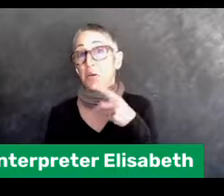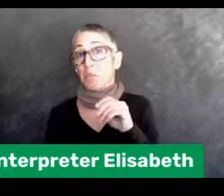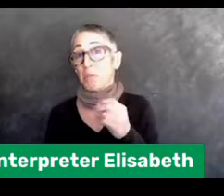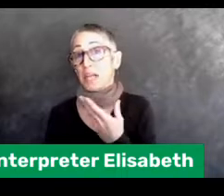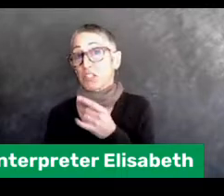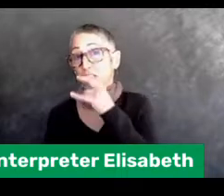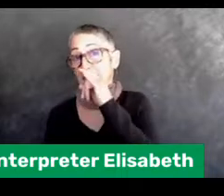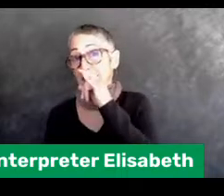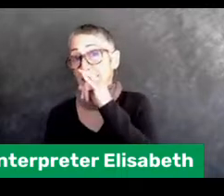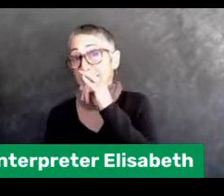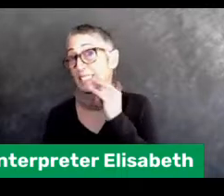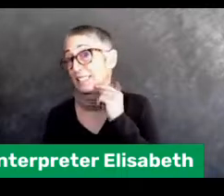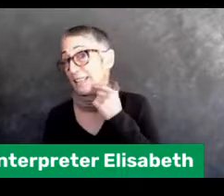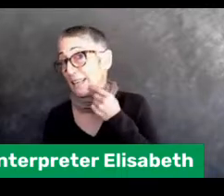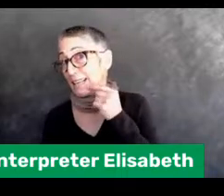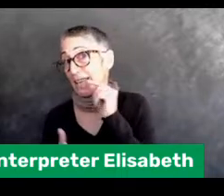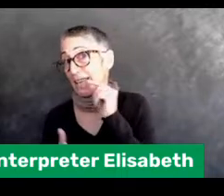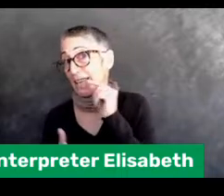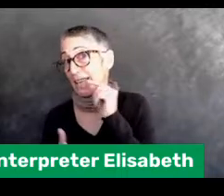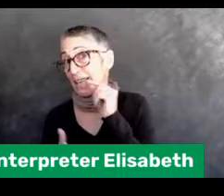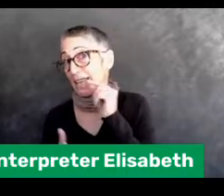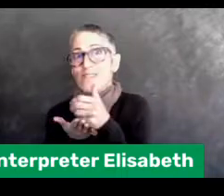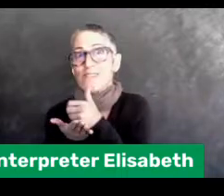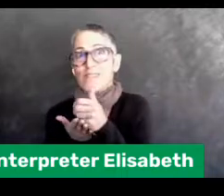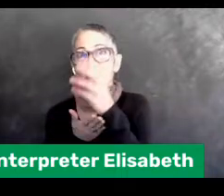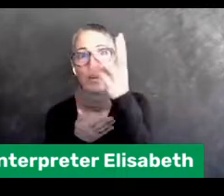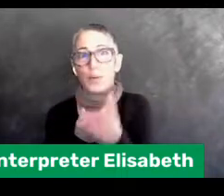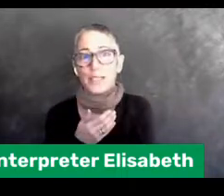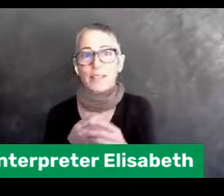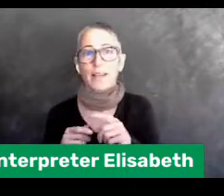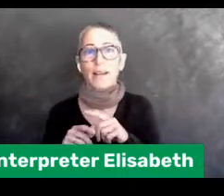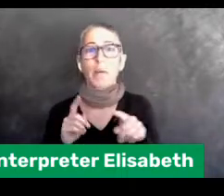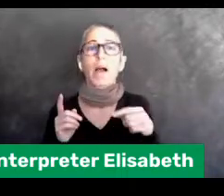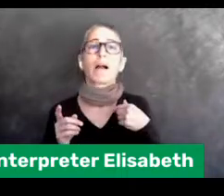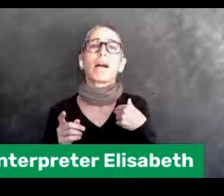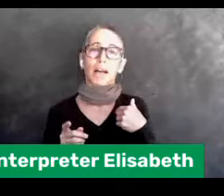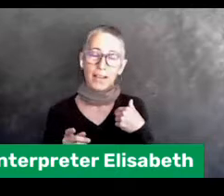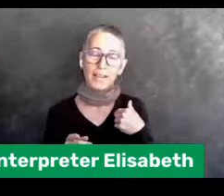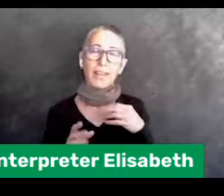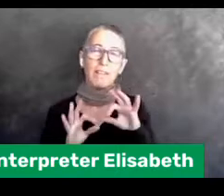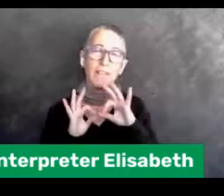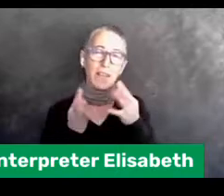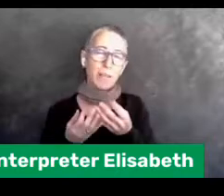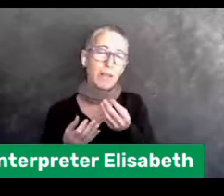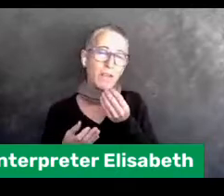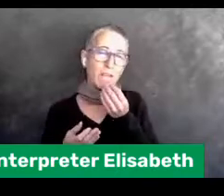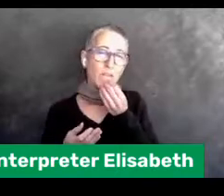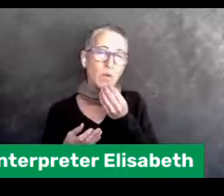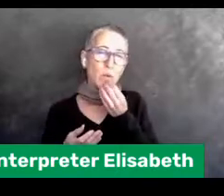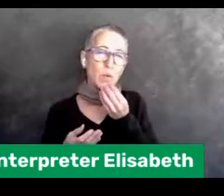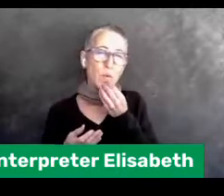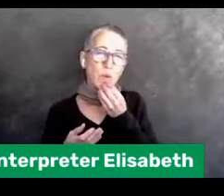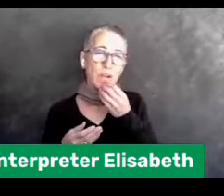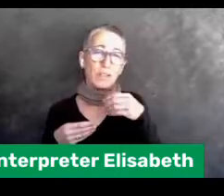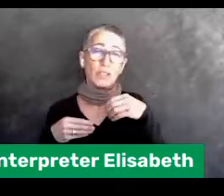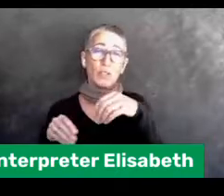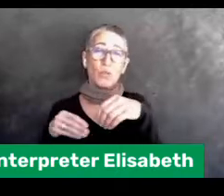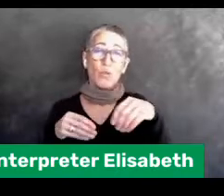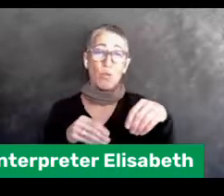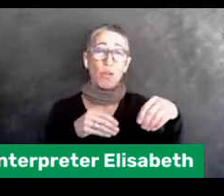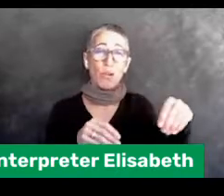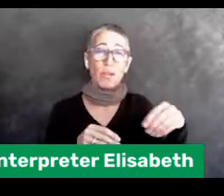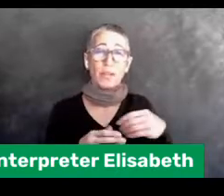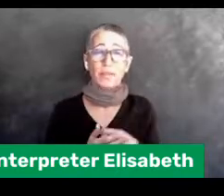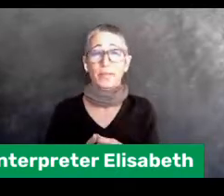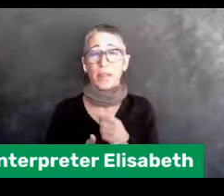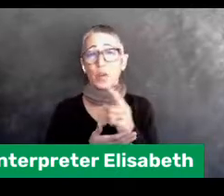our sweet tooth. However, when it came to our family grocery shopping trips weekly, we